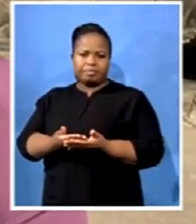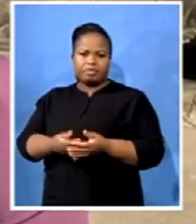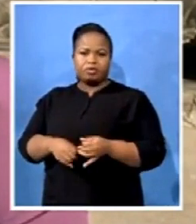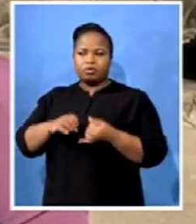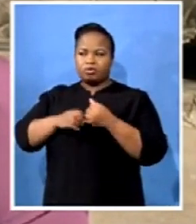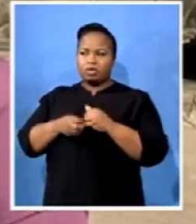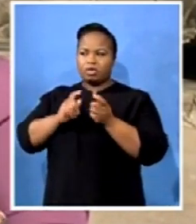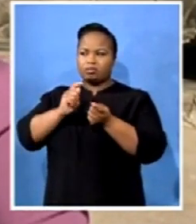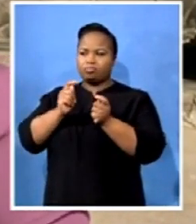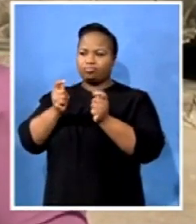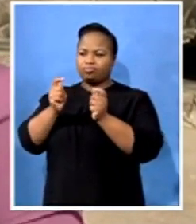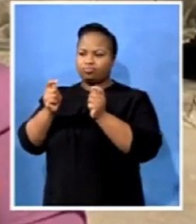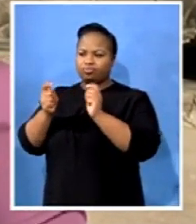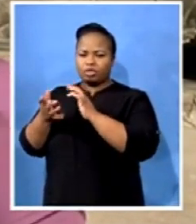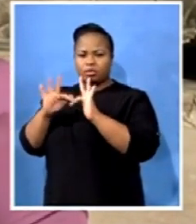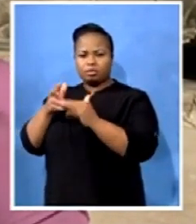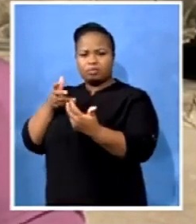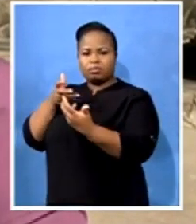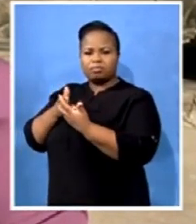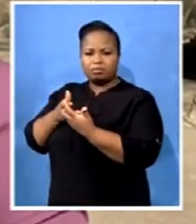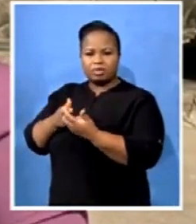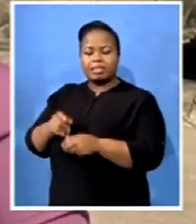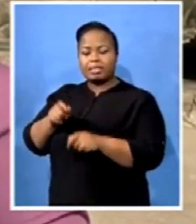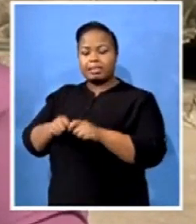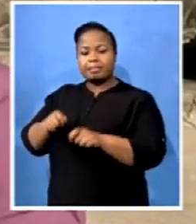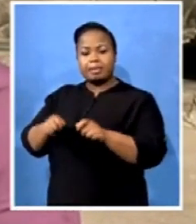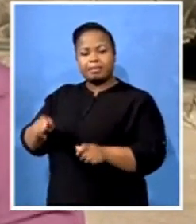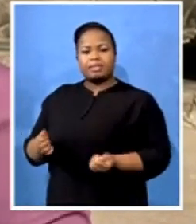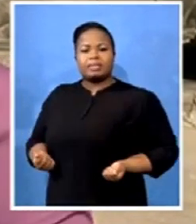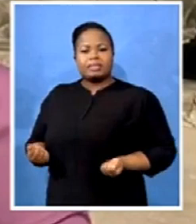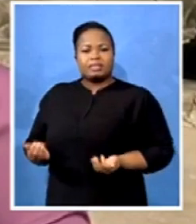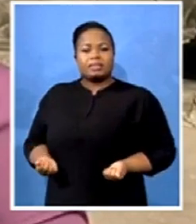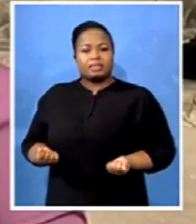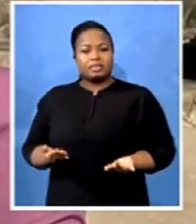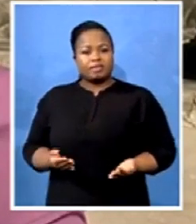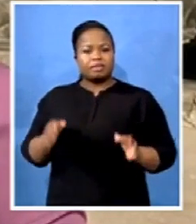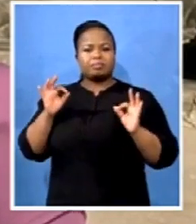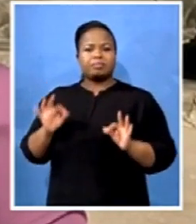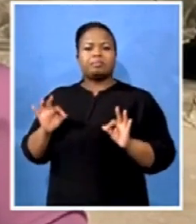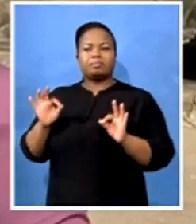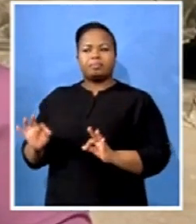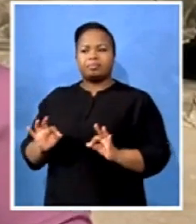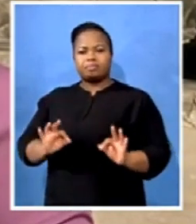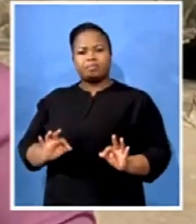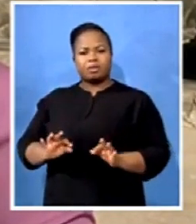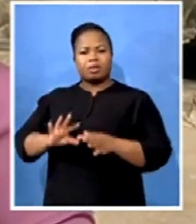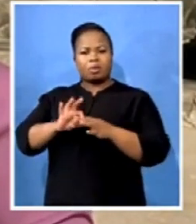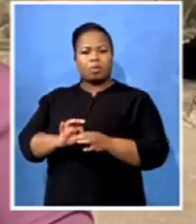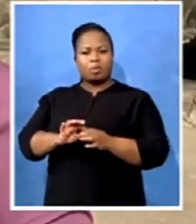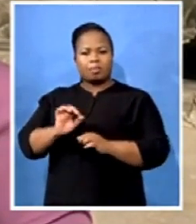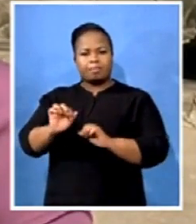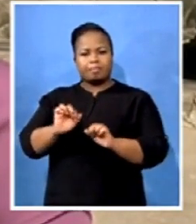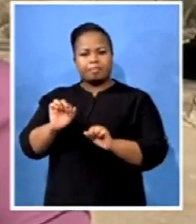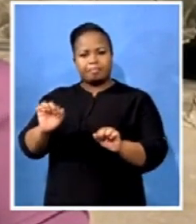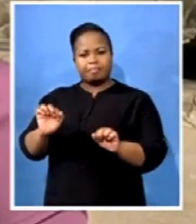we can give our people services at their homes and we bridge the divide. And the question which we